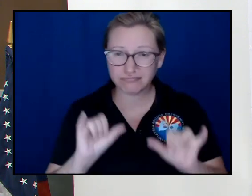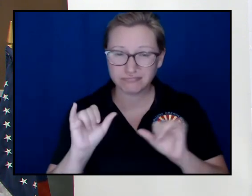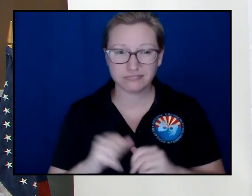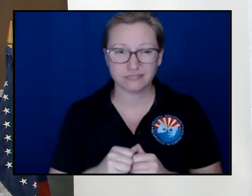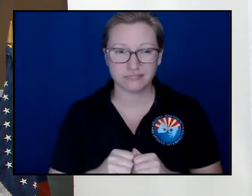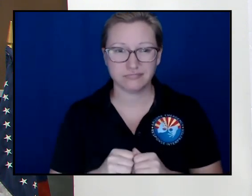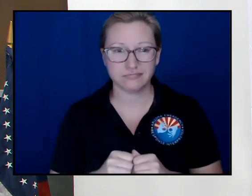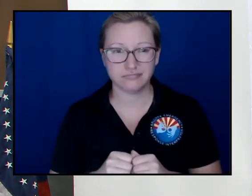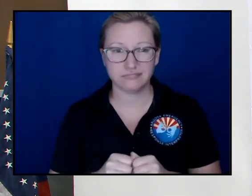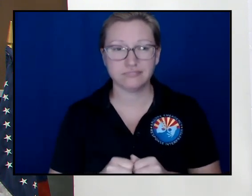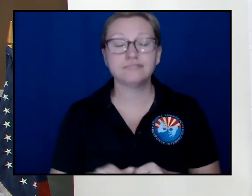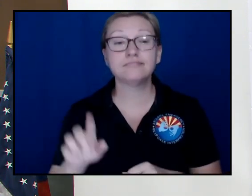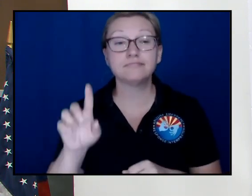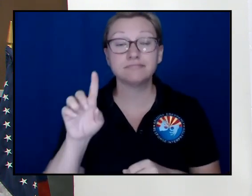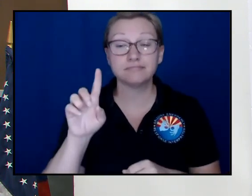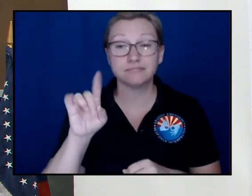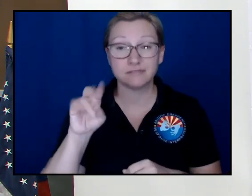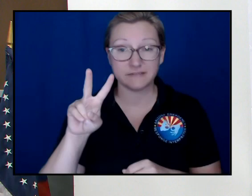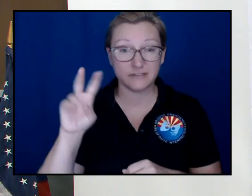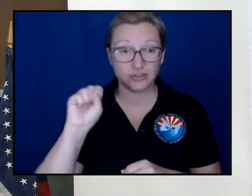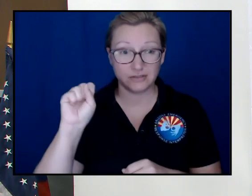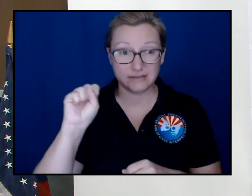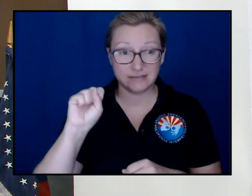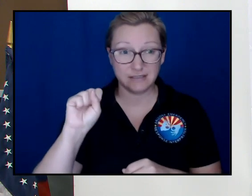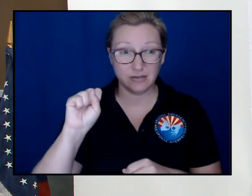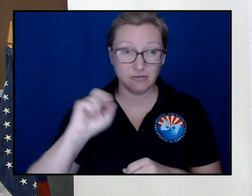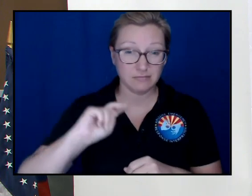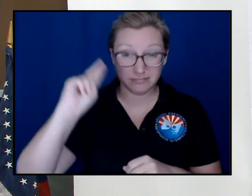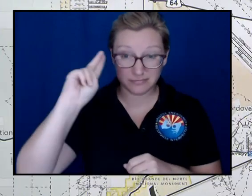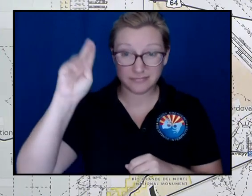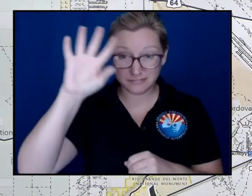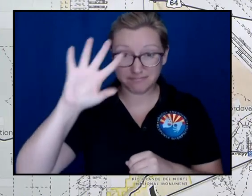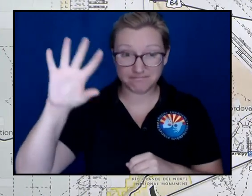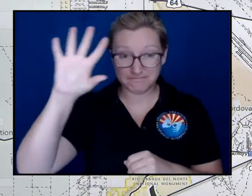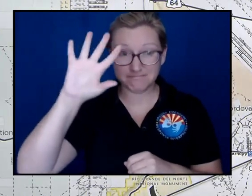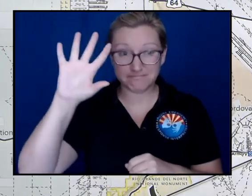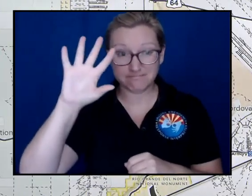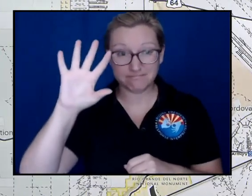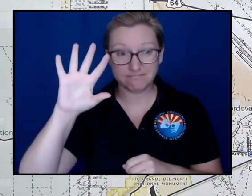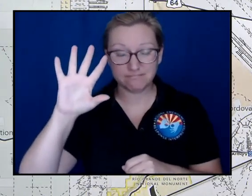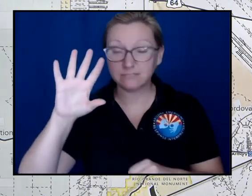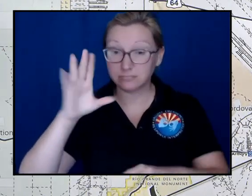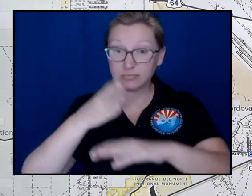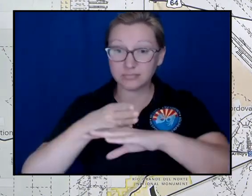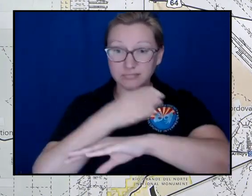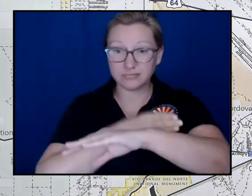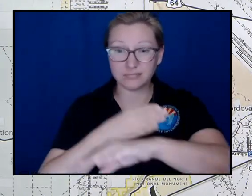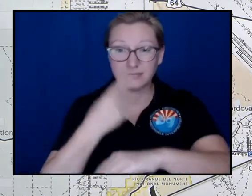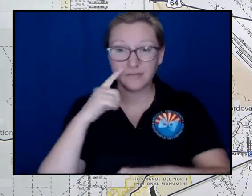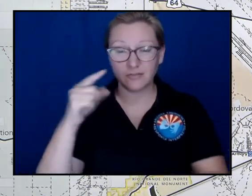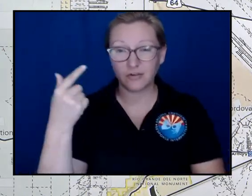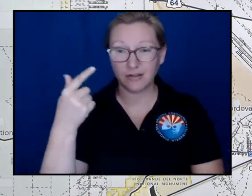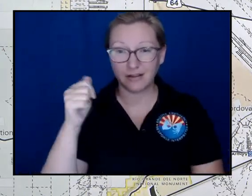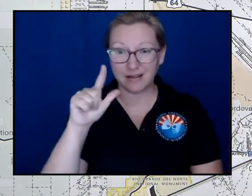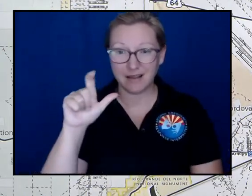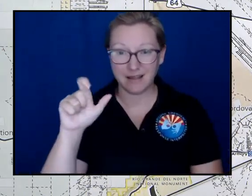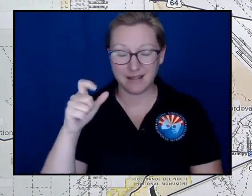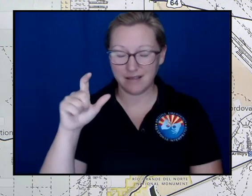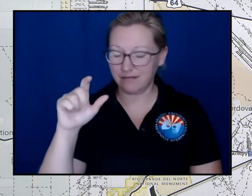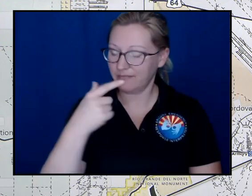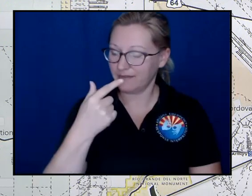Division Sierra made pretty good progress on this Gallegos Road here, going up towards